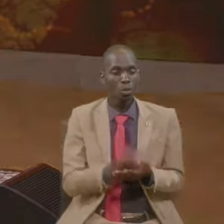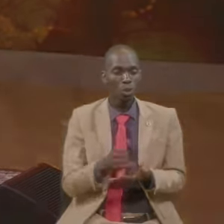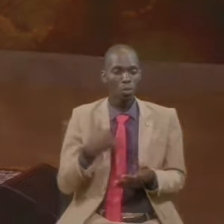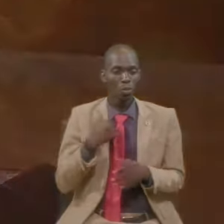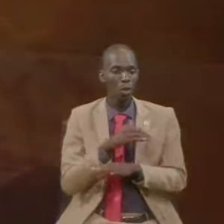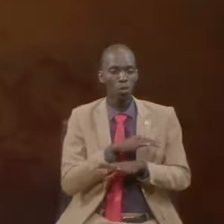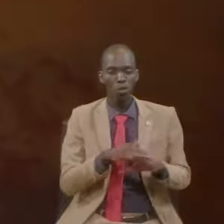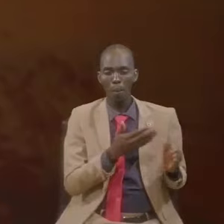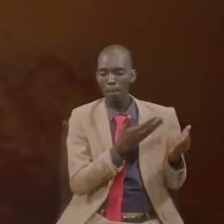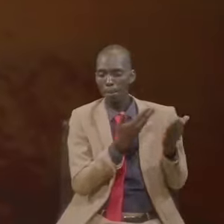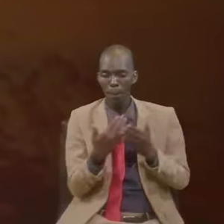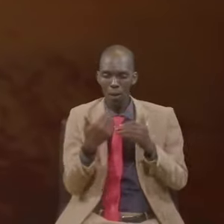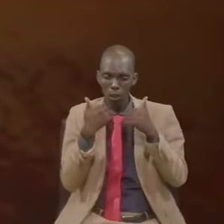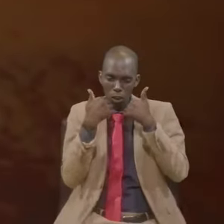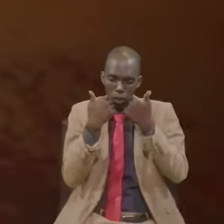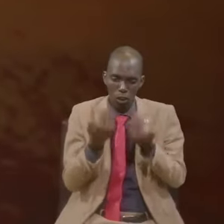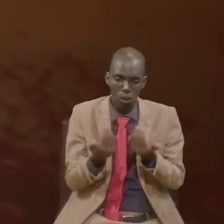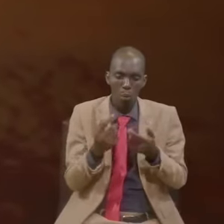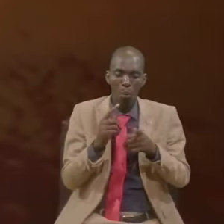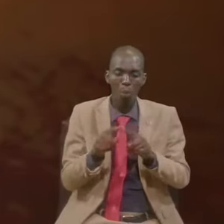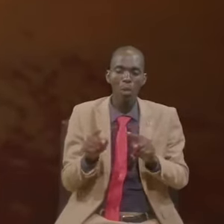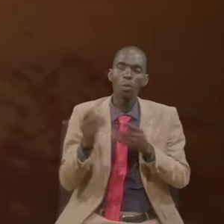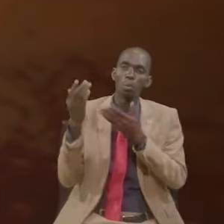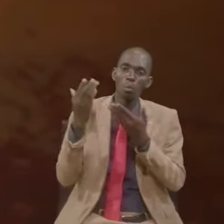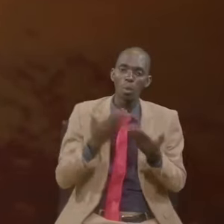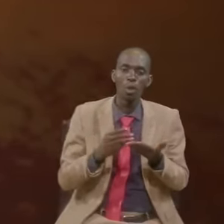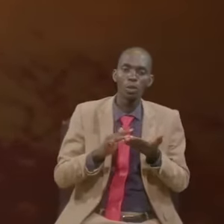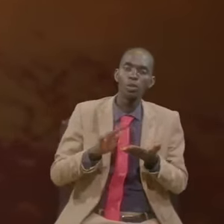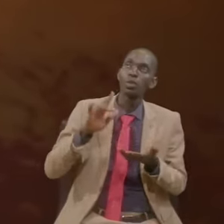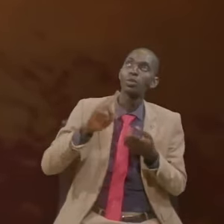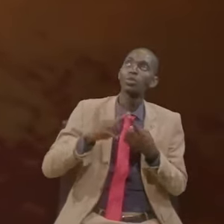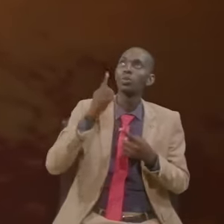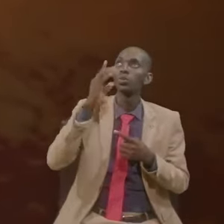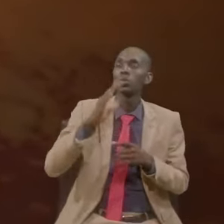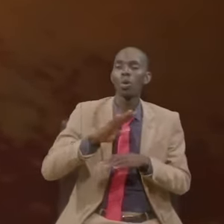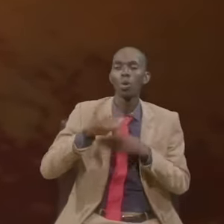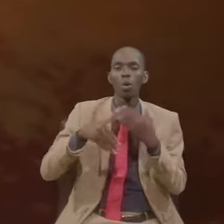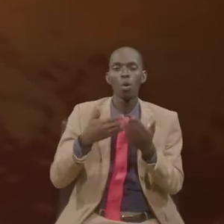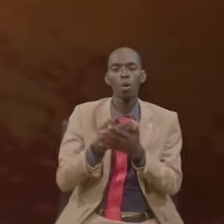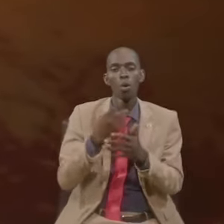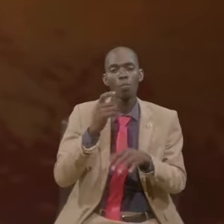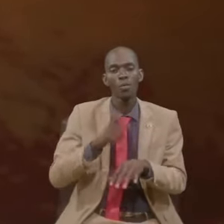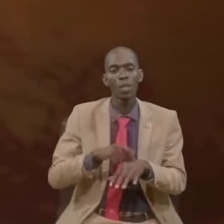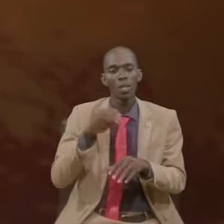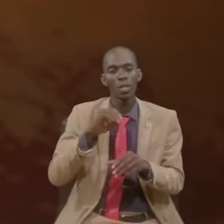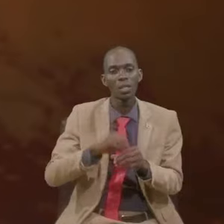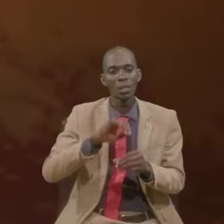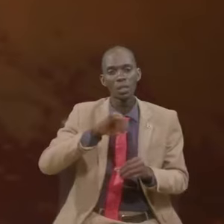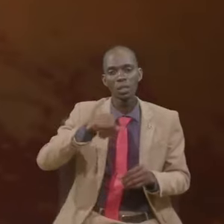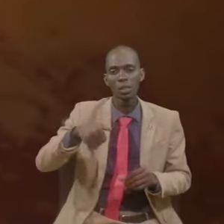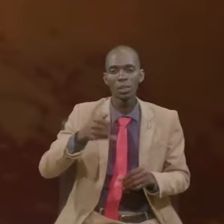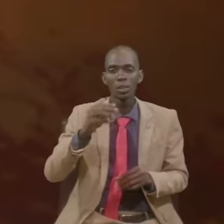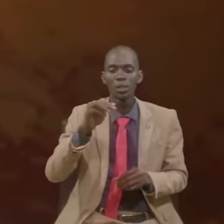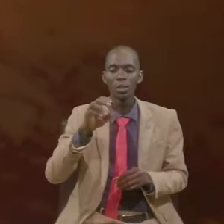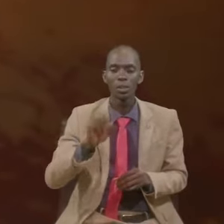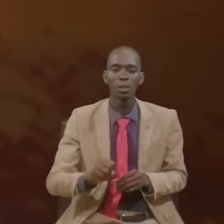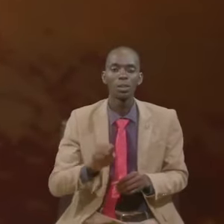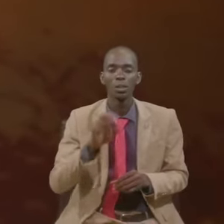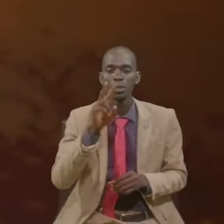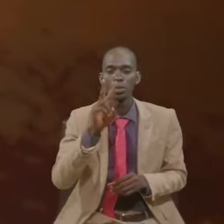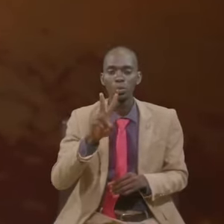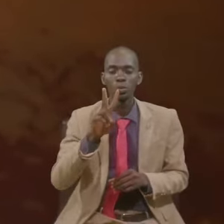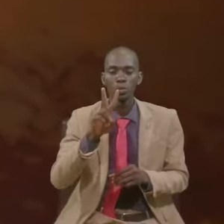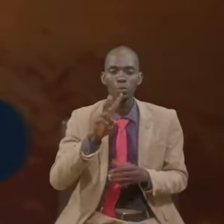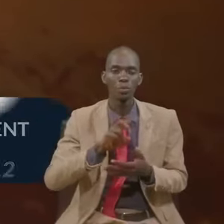to God all the time. James chapter 2, I'm reading from verse 6. In James chapter 2, verse 6, but